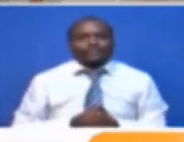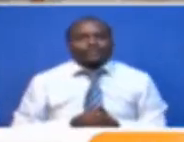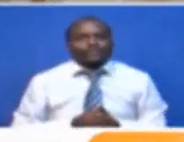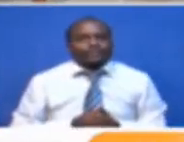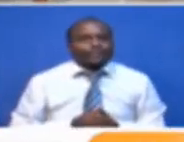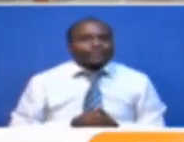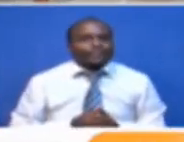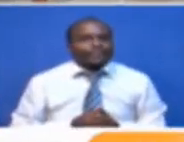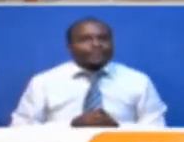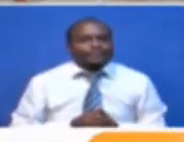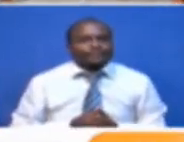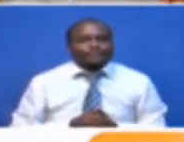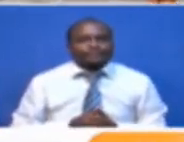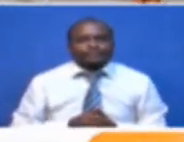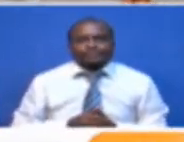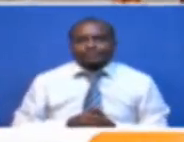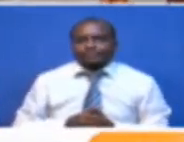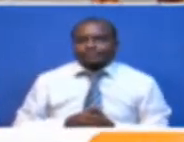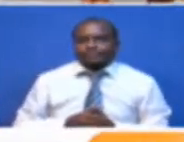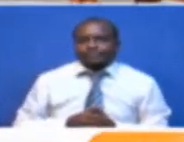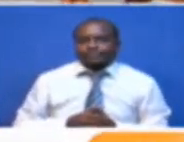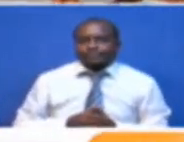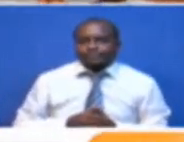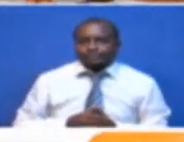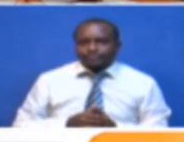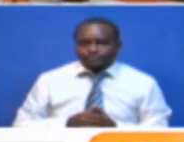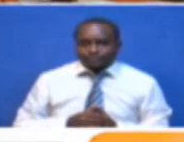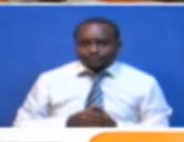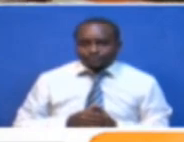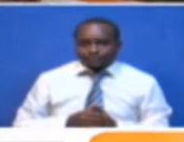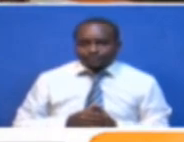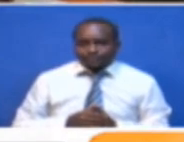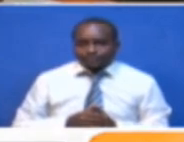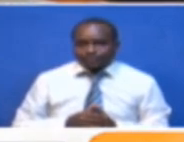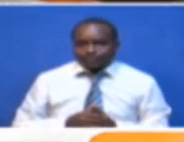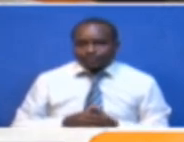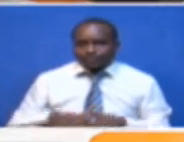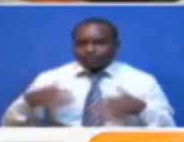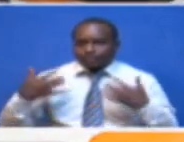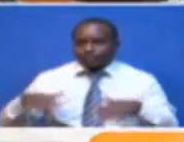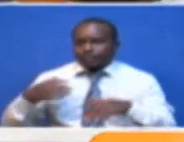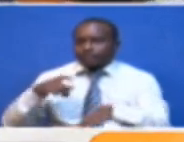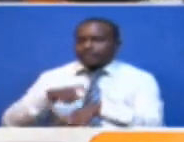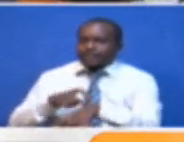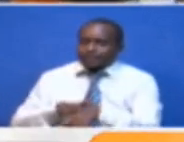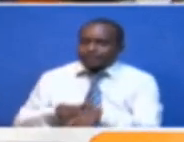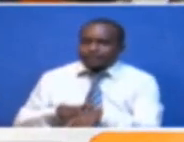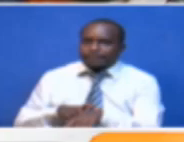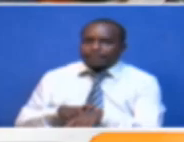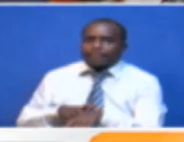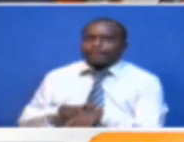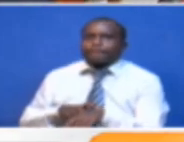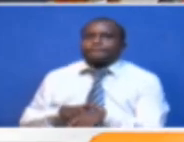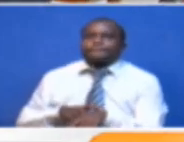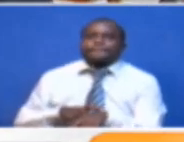Okay. All right. My goodness. It's been a fascinating time, my friend. Fascinating. And